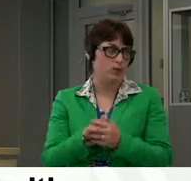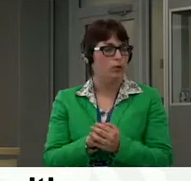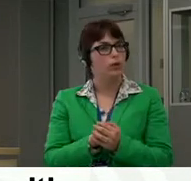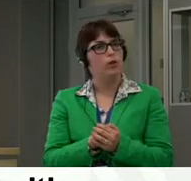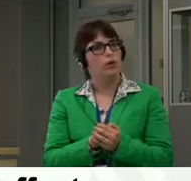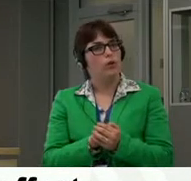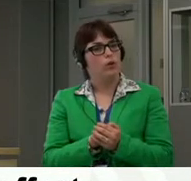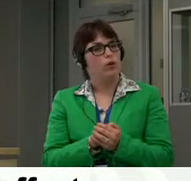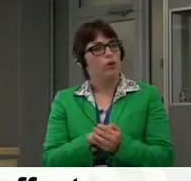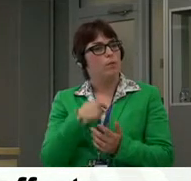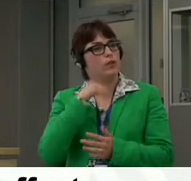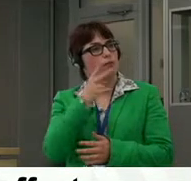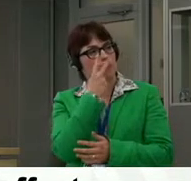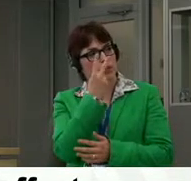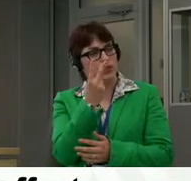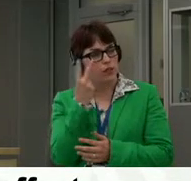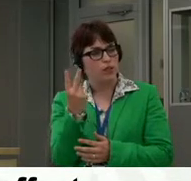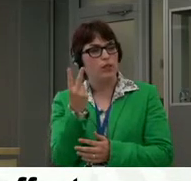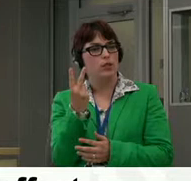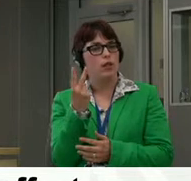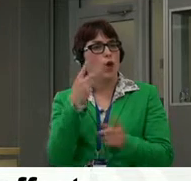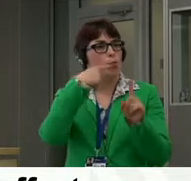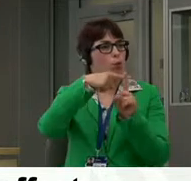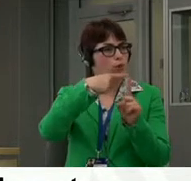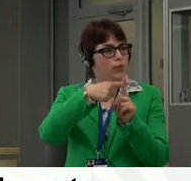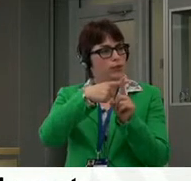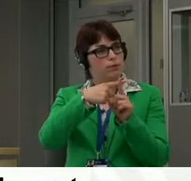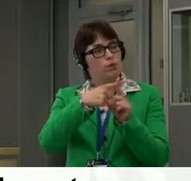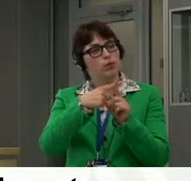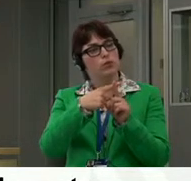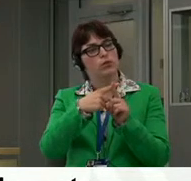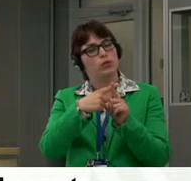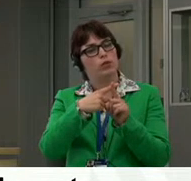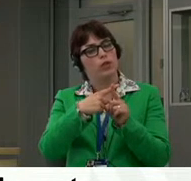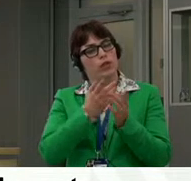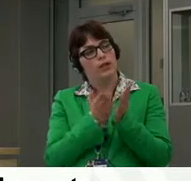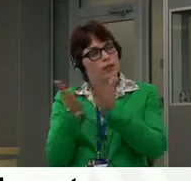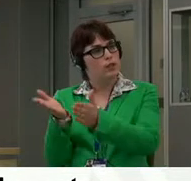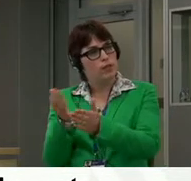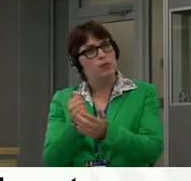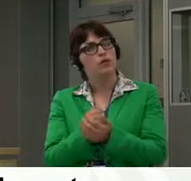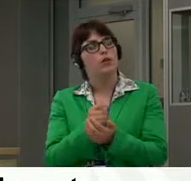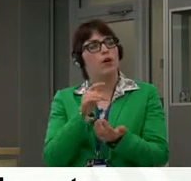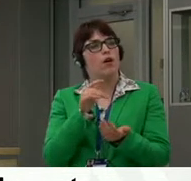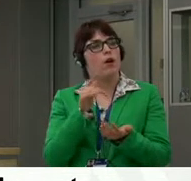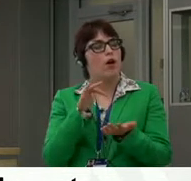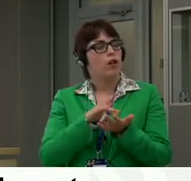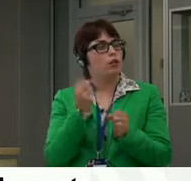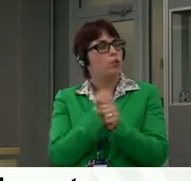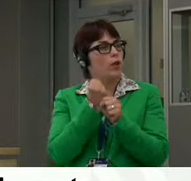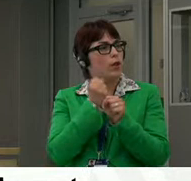of the employment directive, but this is not enough because it has